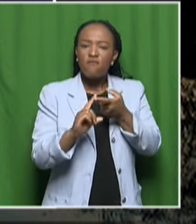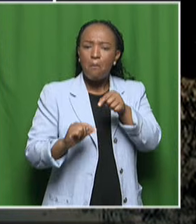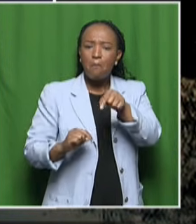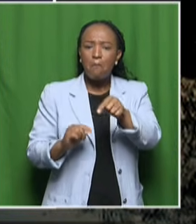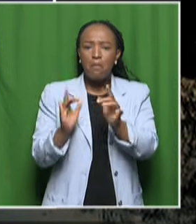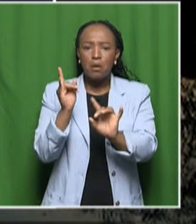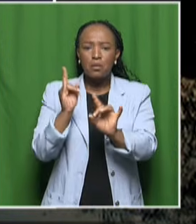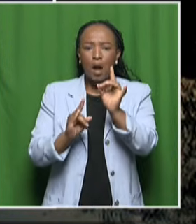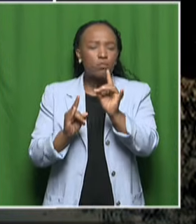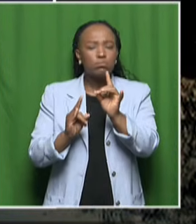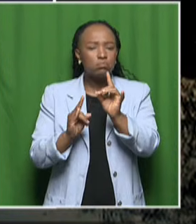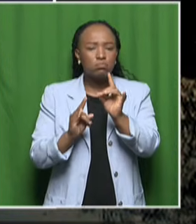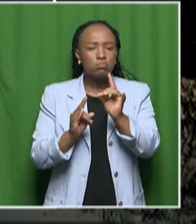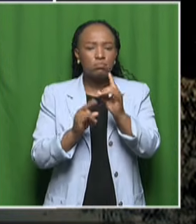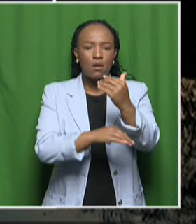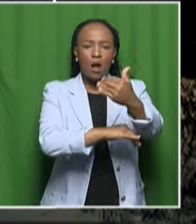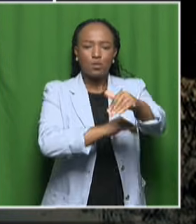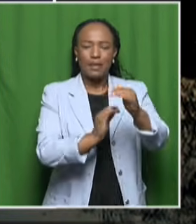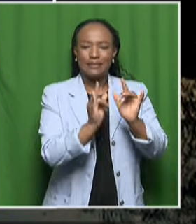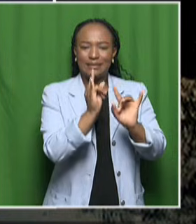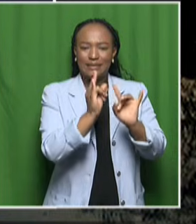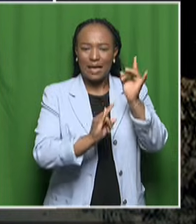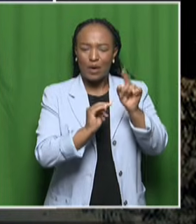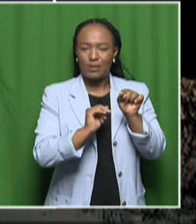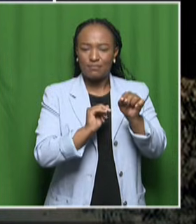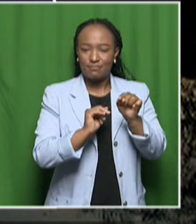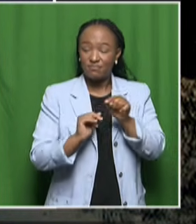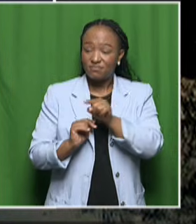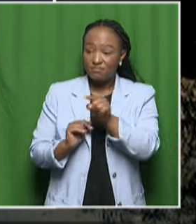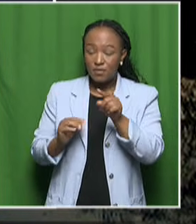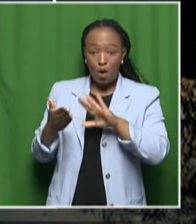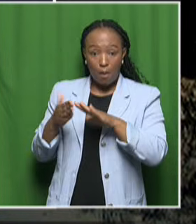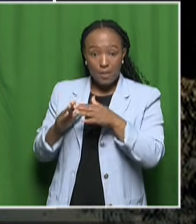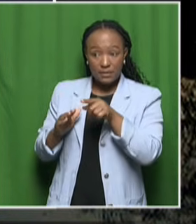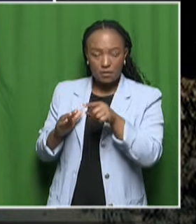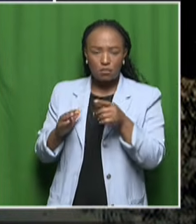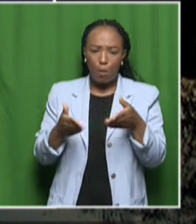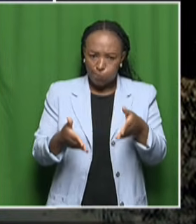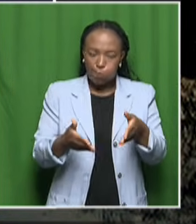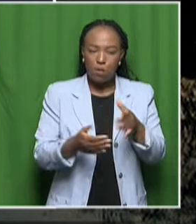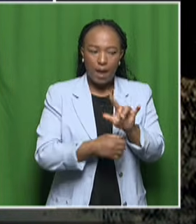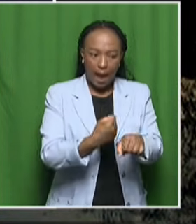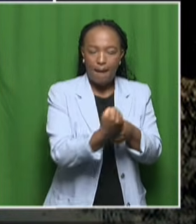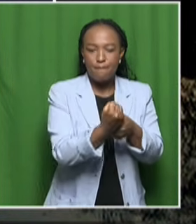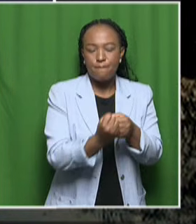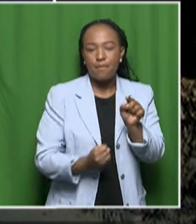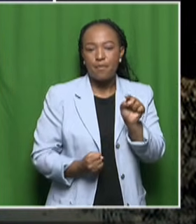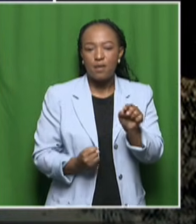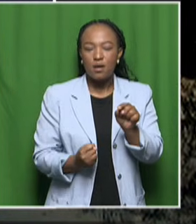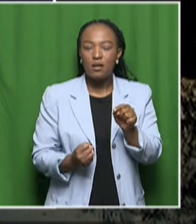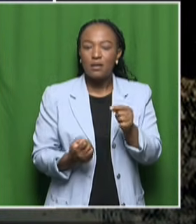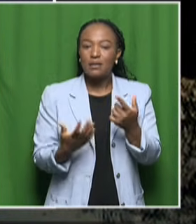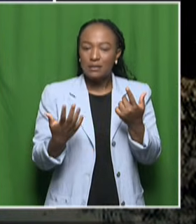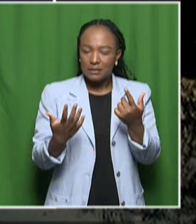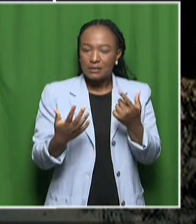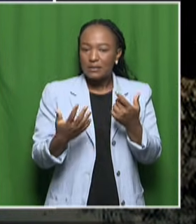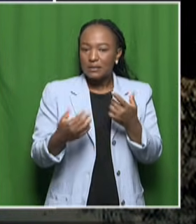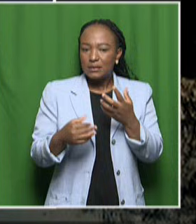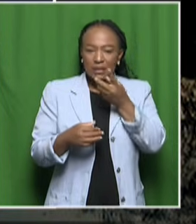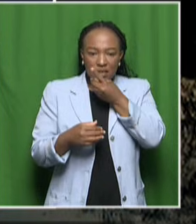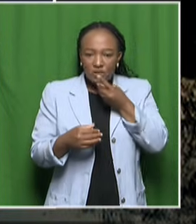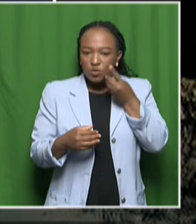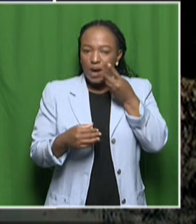also just reiterated how important it is that the residents play their part. We are currently in a very, very dry time. We have